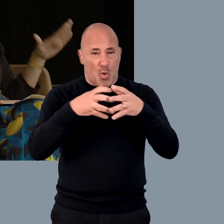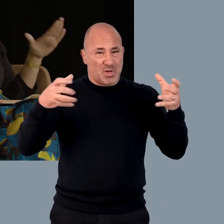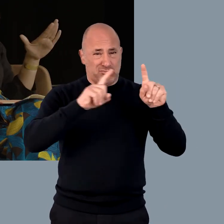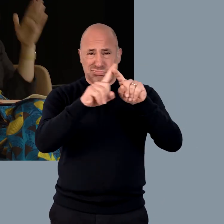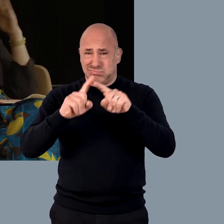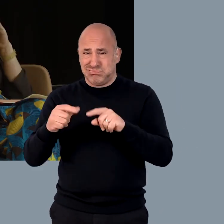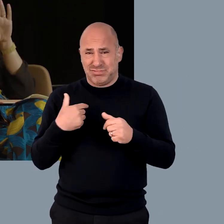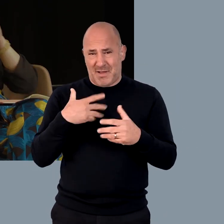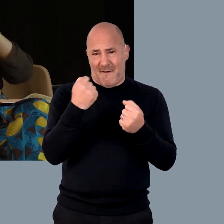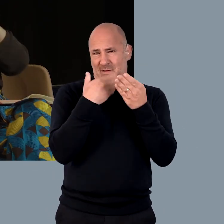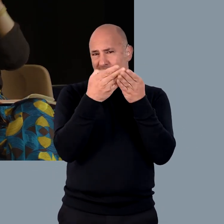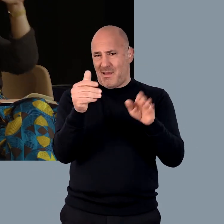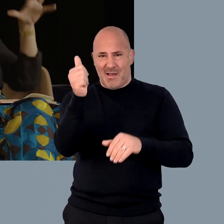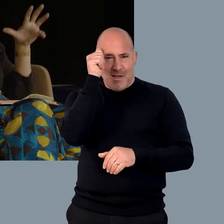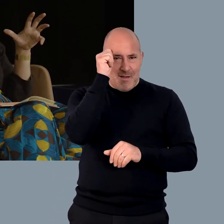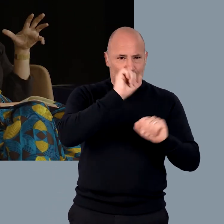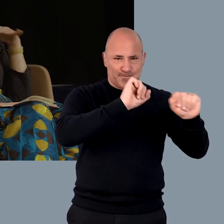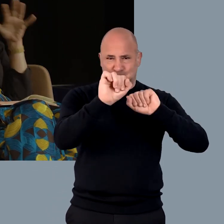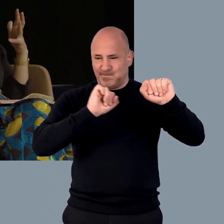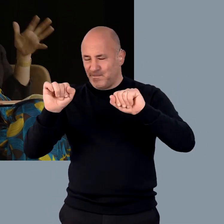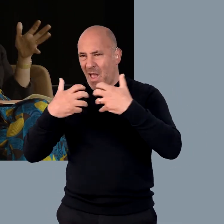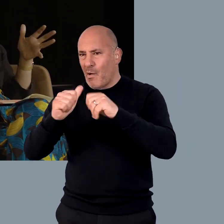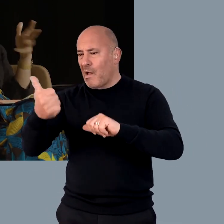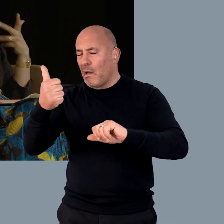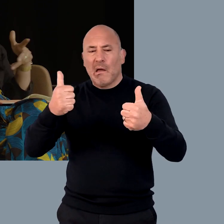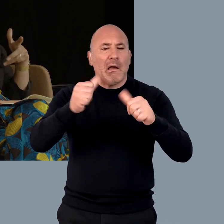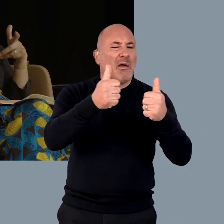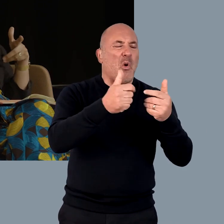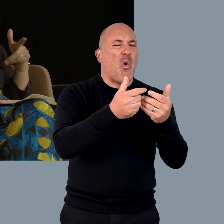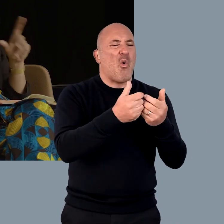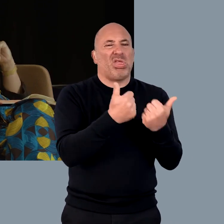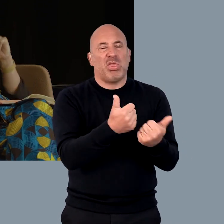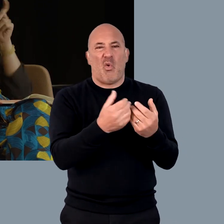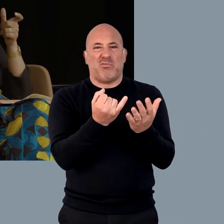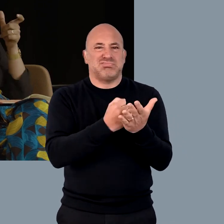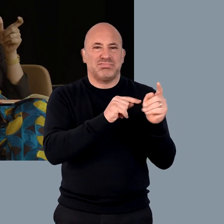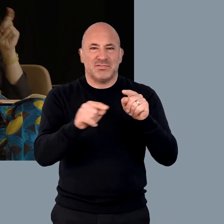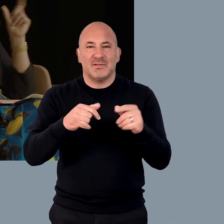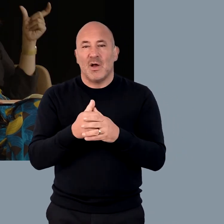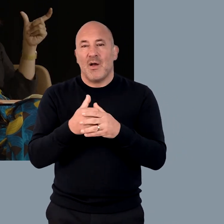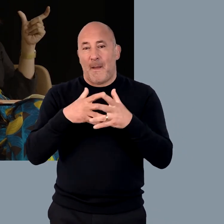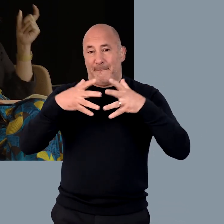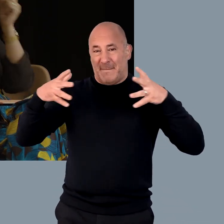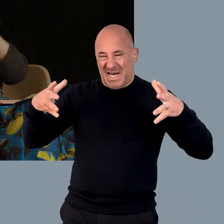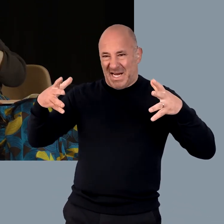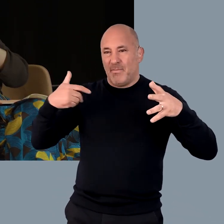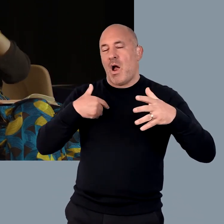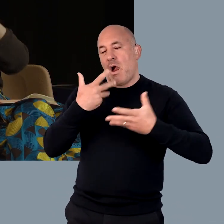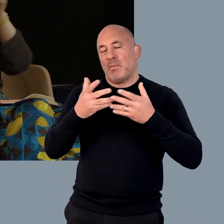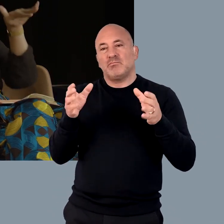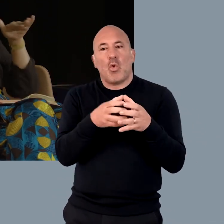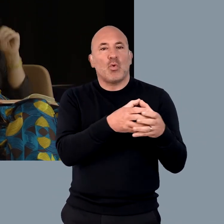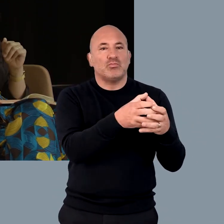of all sizes. So have a nice kind of span of what different people are doing and how things are working. So I'll do a little bit of the large one and